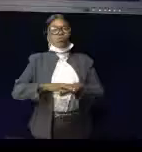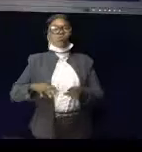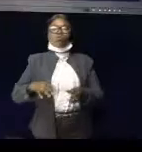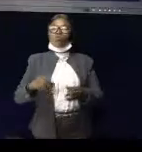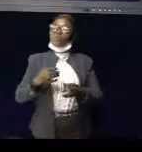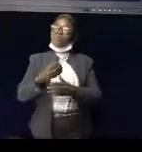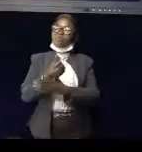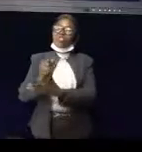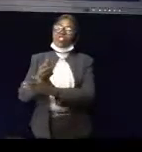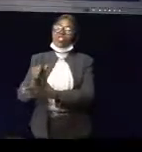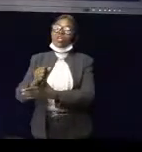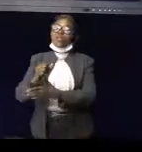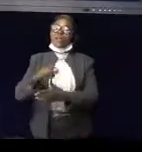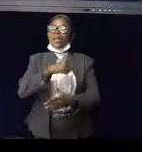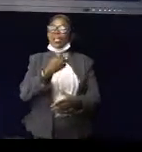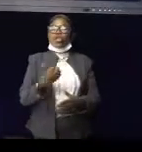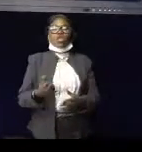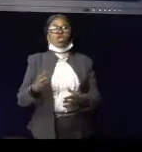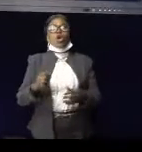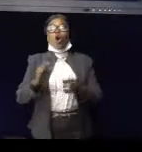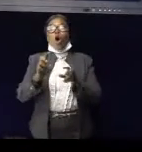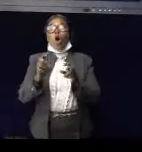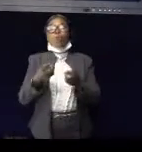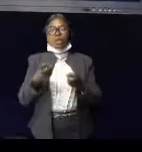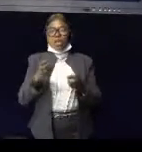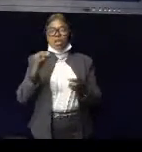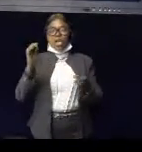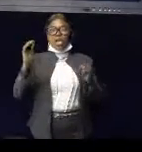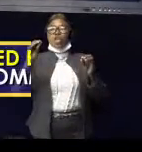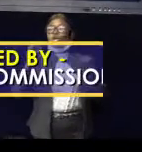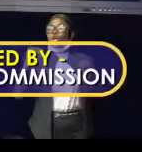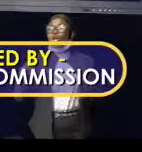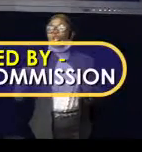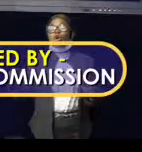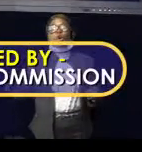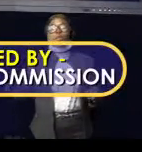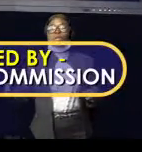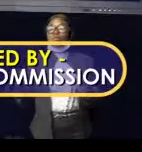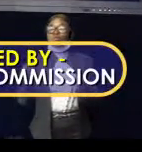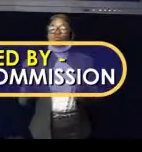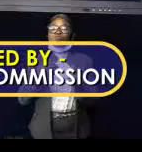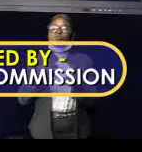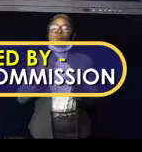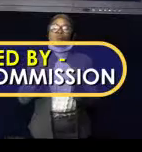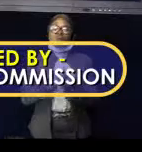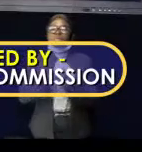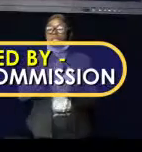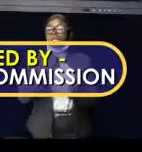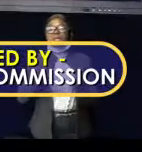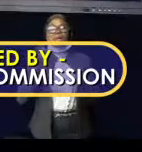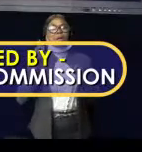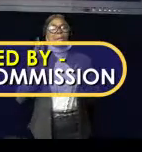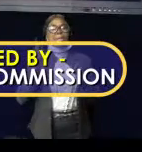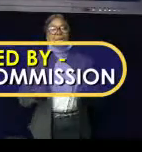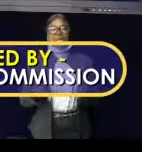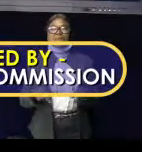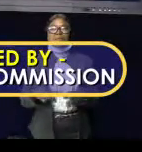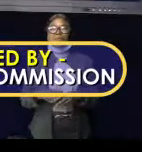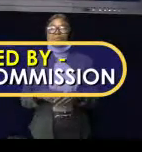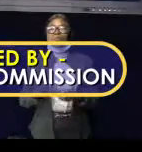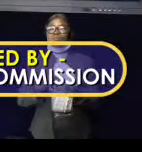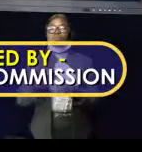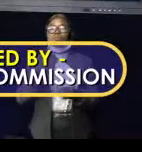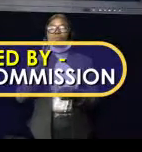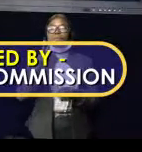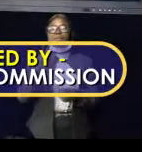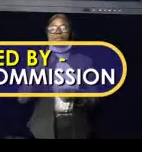syringe, you don't share it with your friends. So sharing sharp, unserialized objects, through that one can